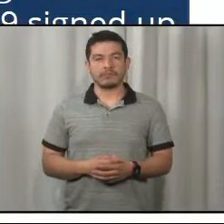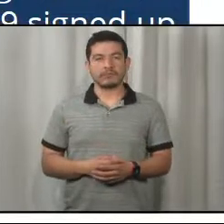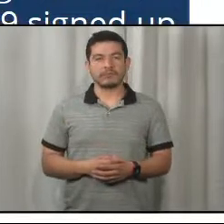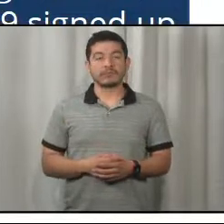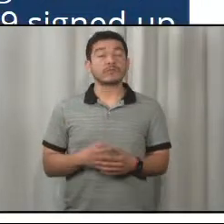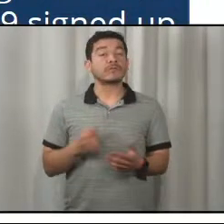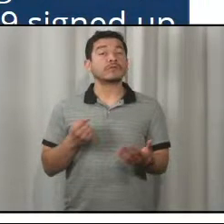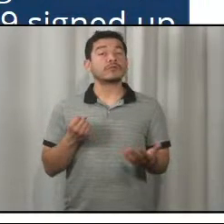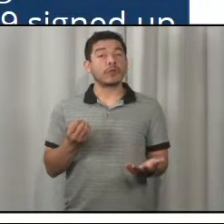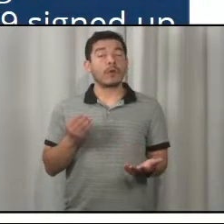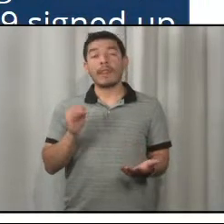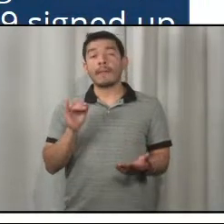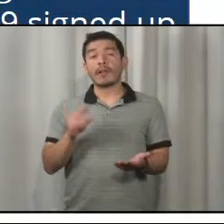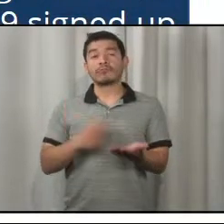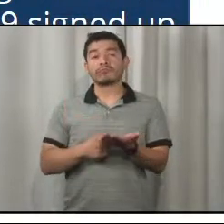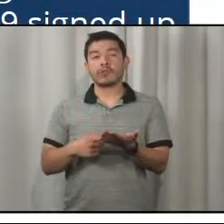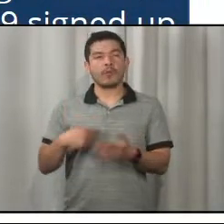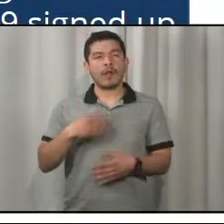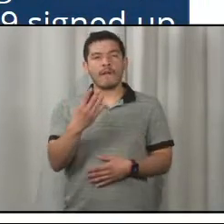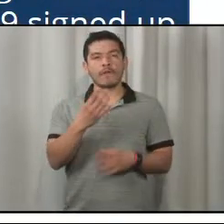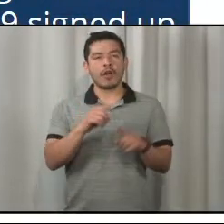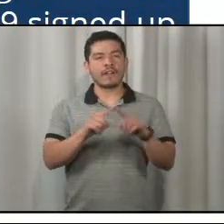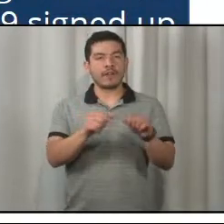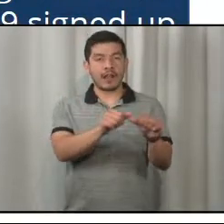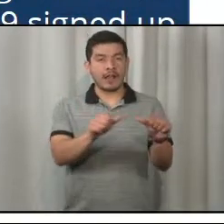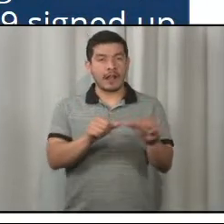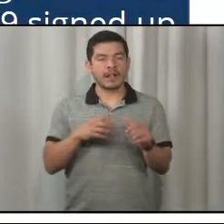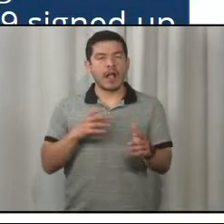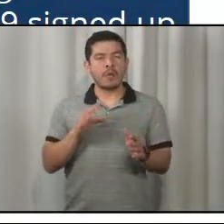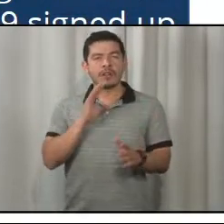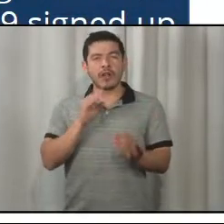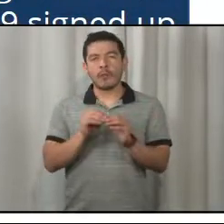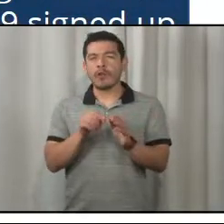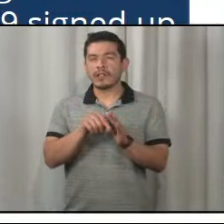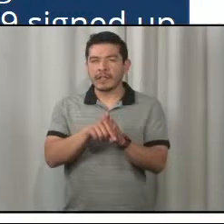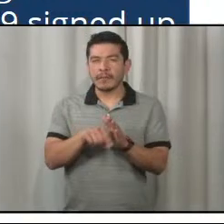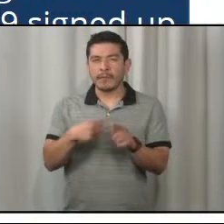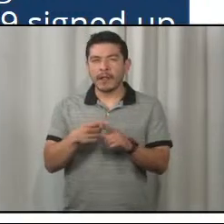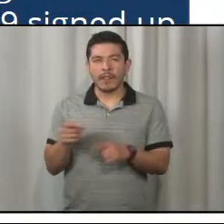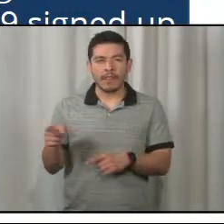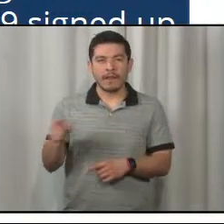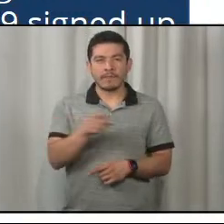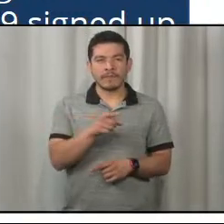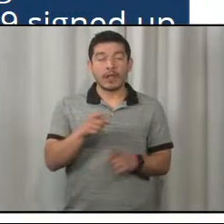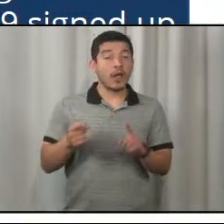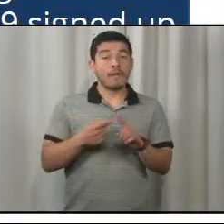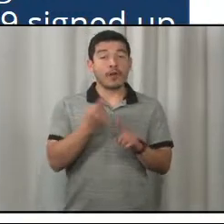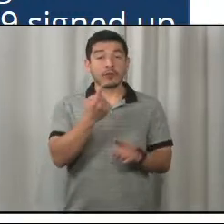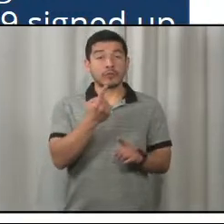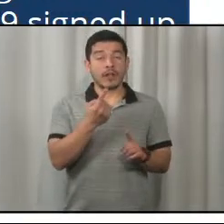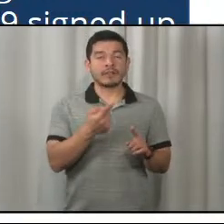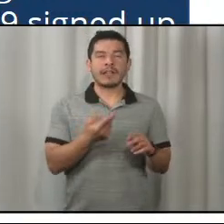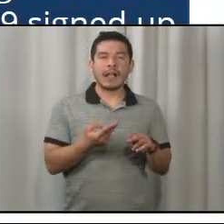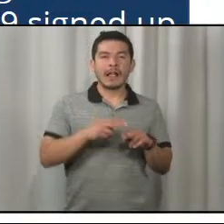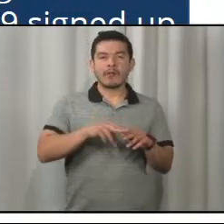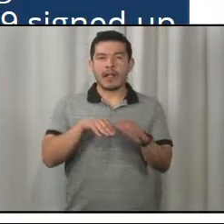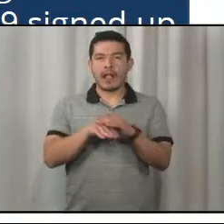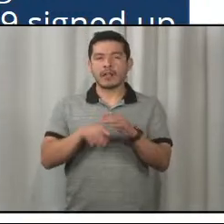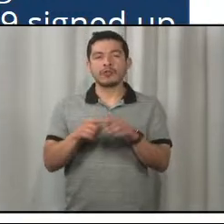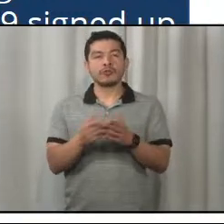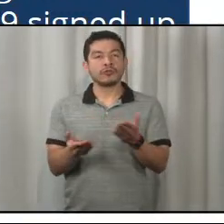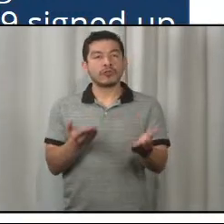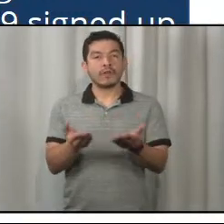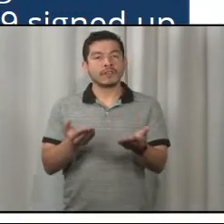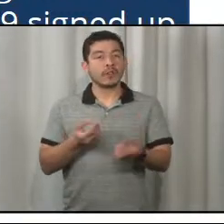talked about this. We have 4 different categories. I want to go a little bit deeper into them. And the first one is increase access to services,